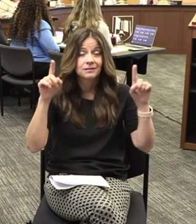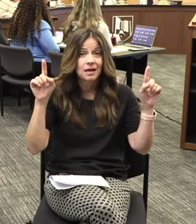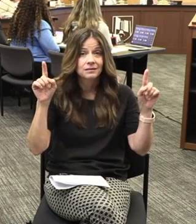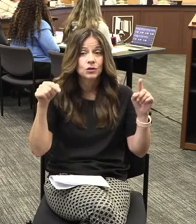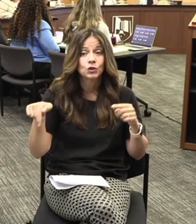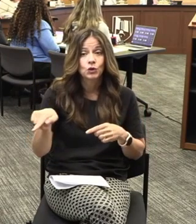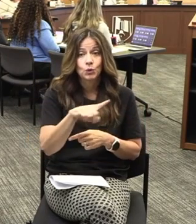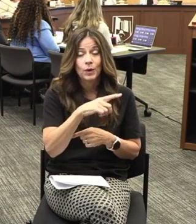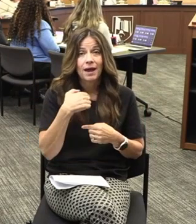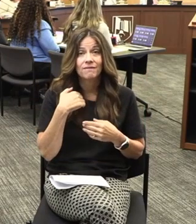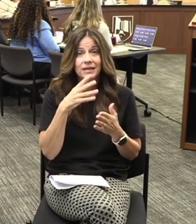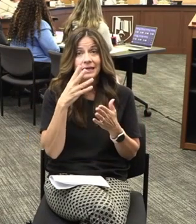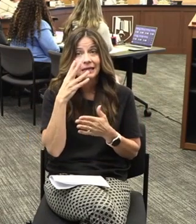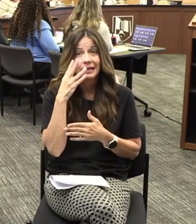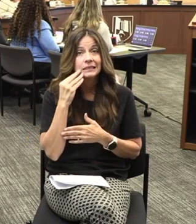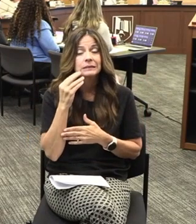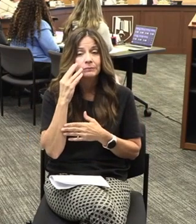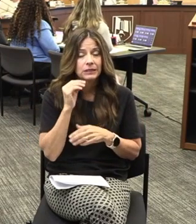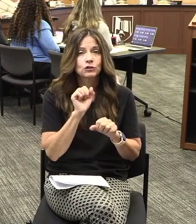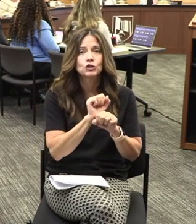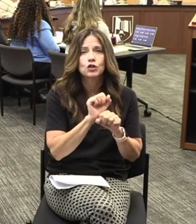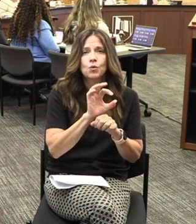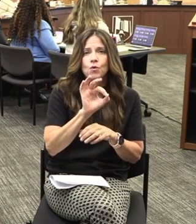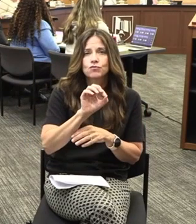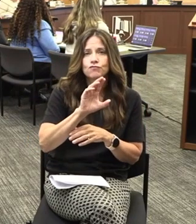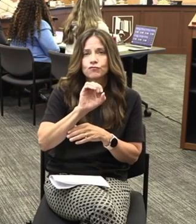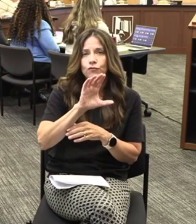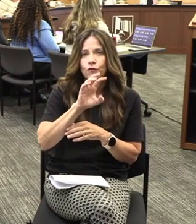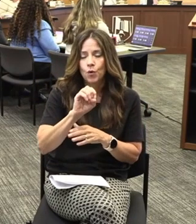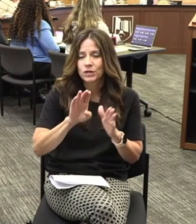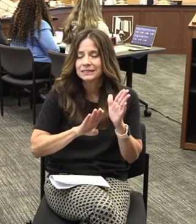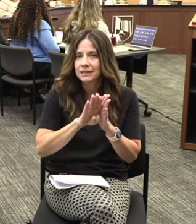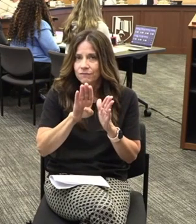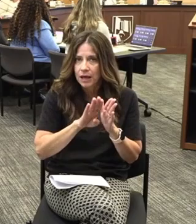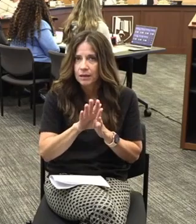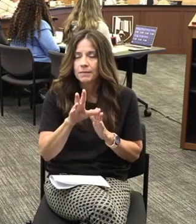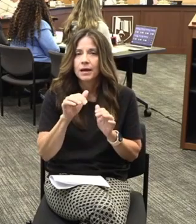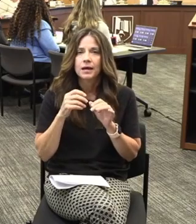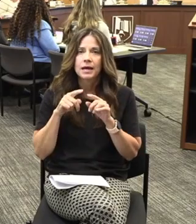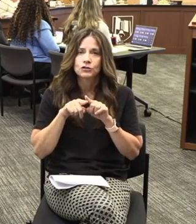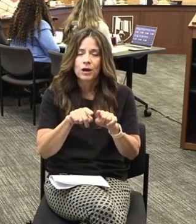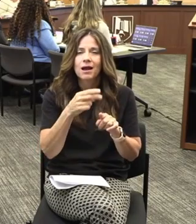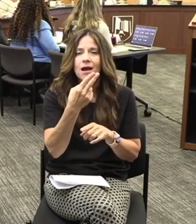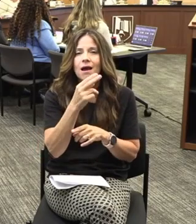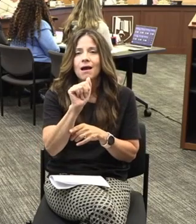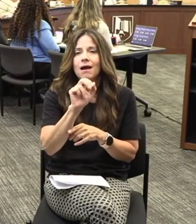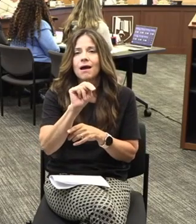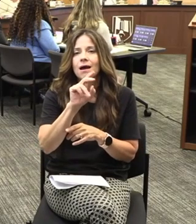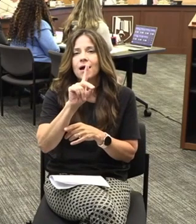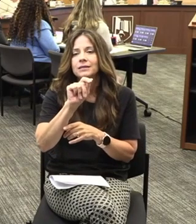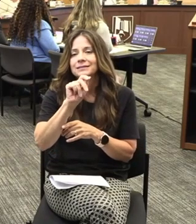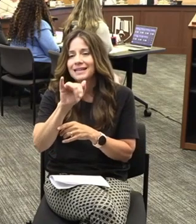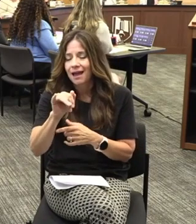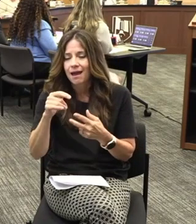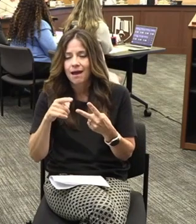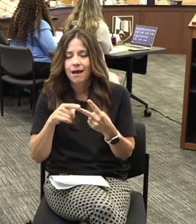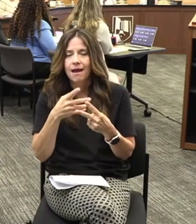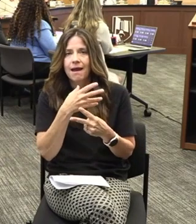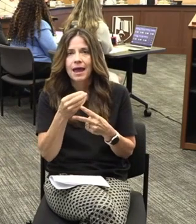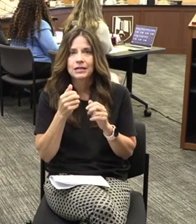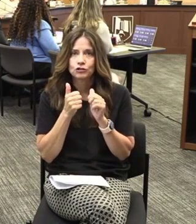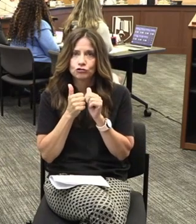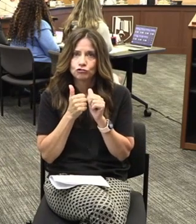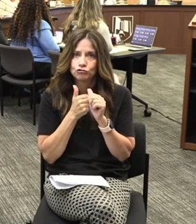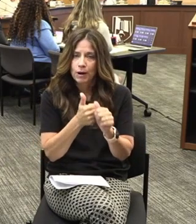have experienced in the workforce development space, attracting companies like Hyundai, attracting companies like, name